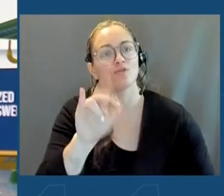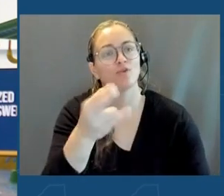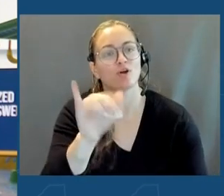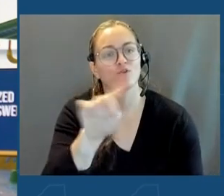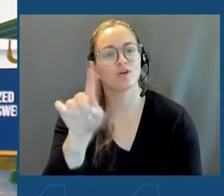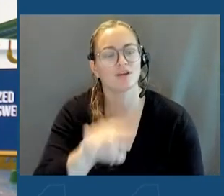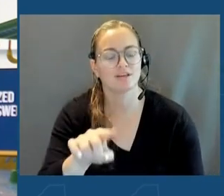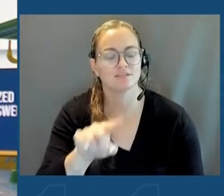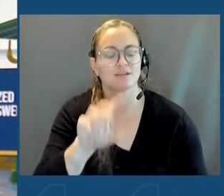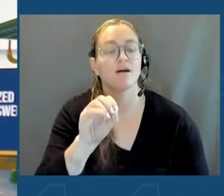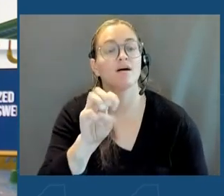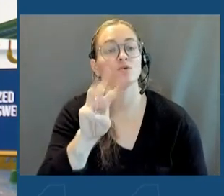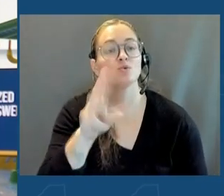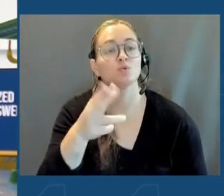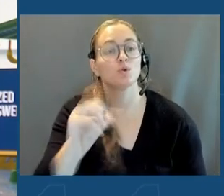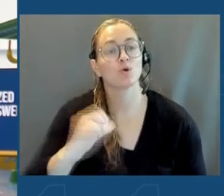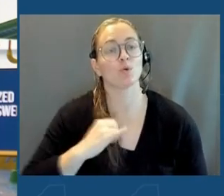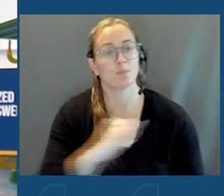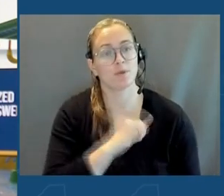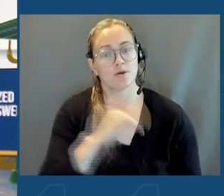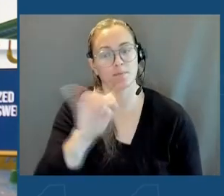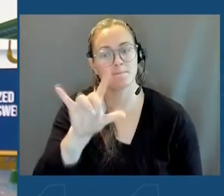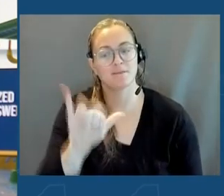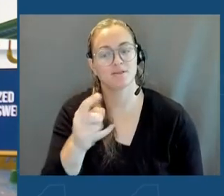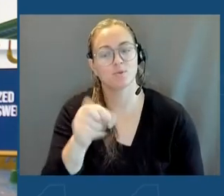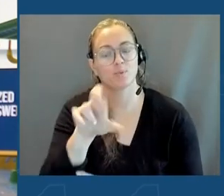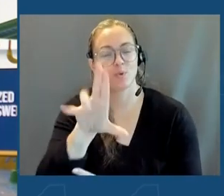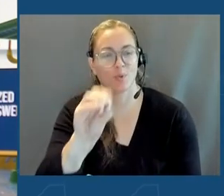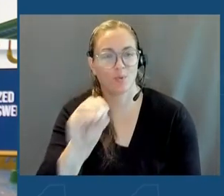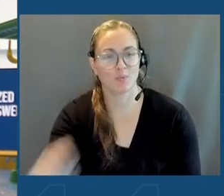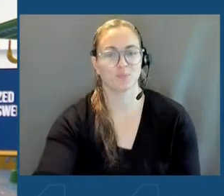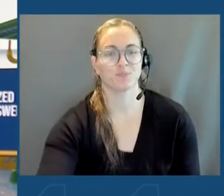Oswego Mayor Billy Barlow.